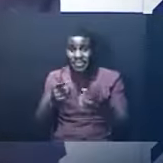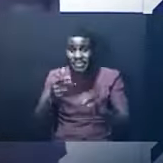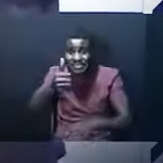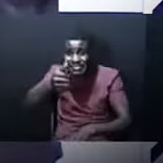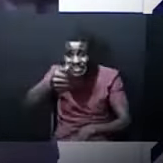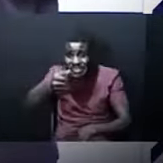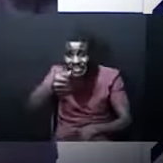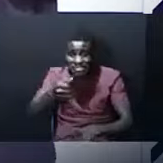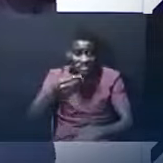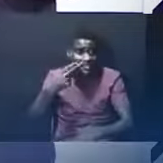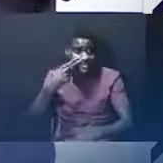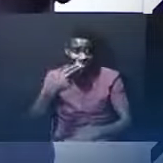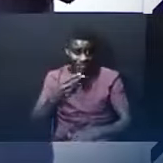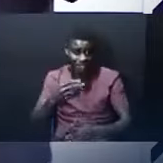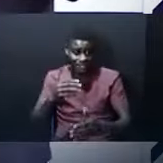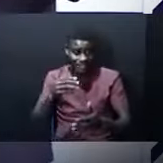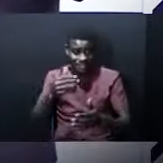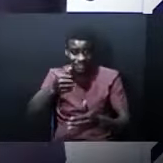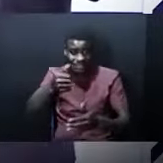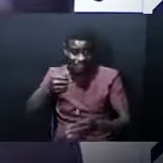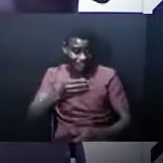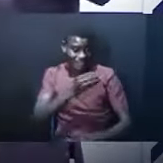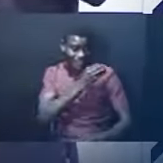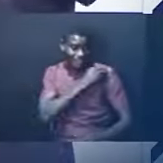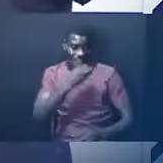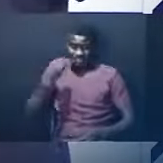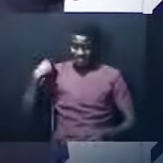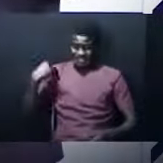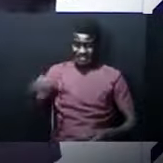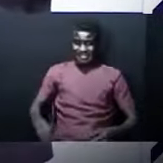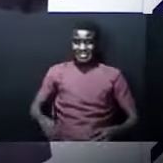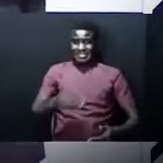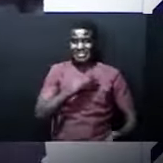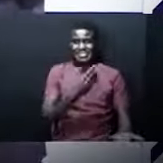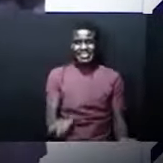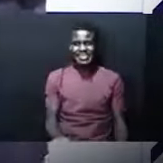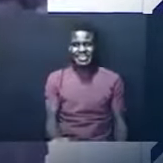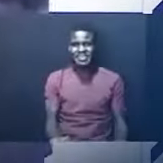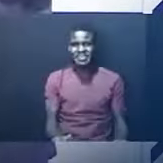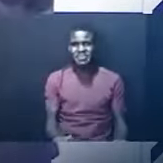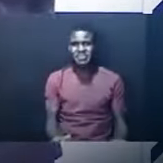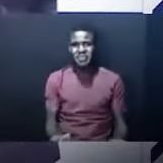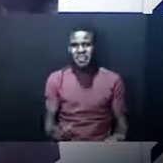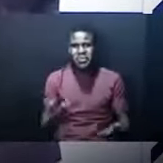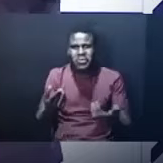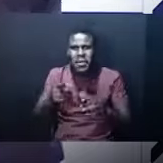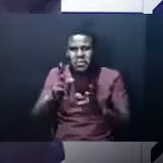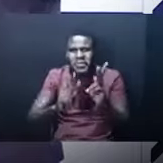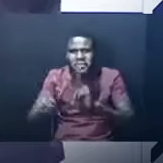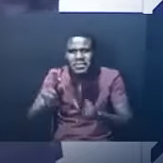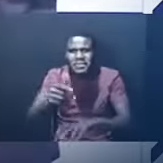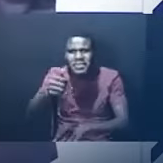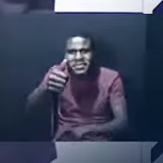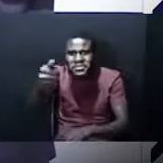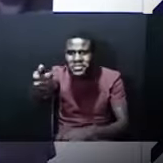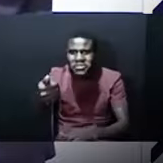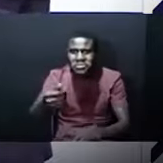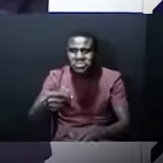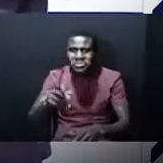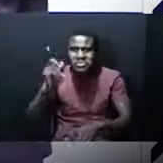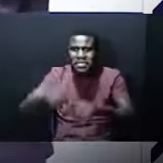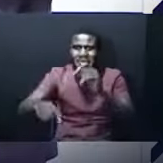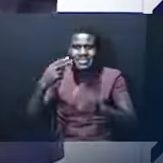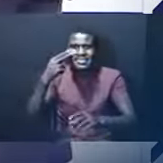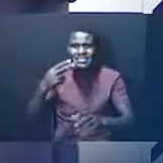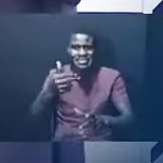when people insult you, it remains stuck on you. When people insult you, it's not stuck on you. Let's